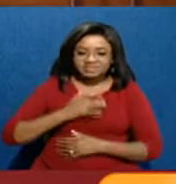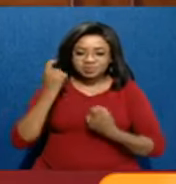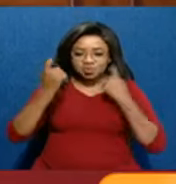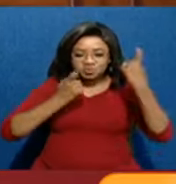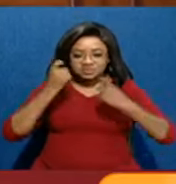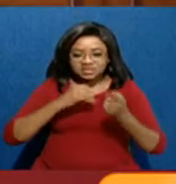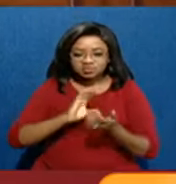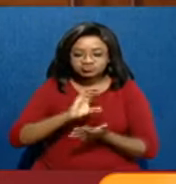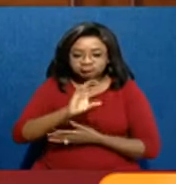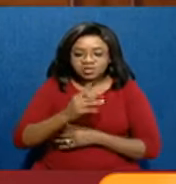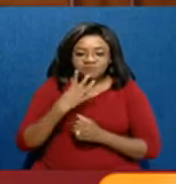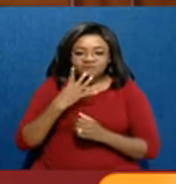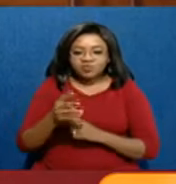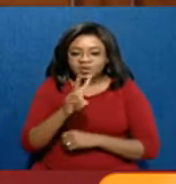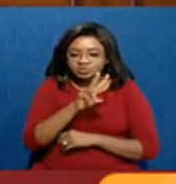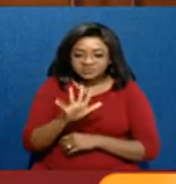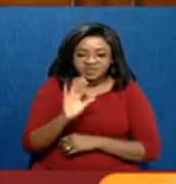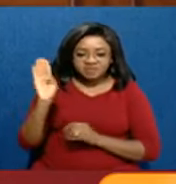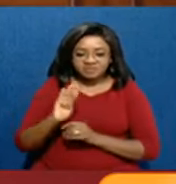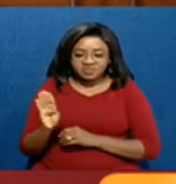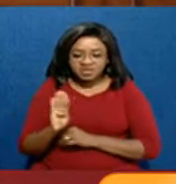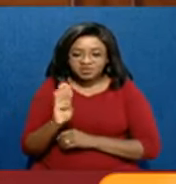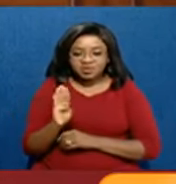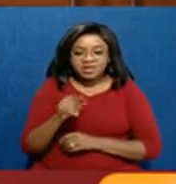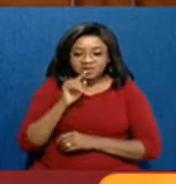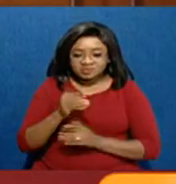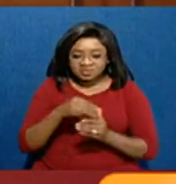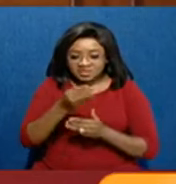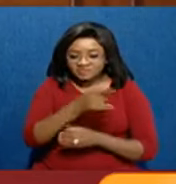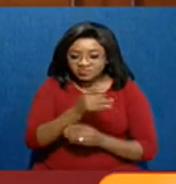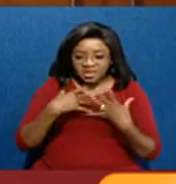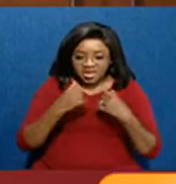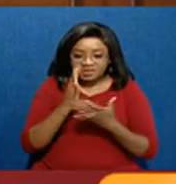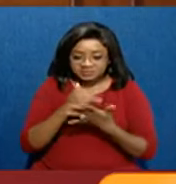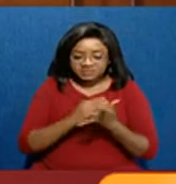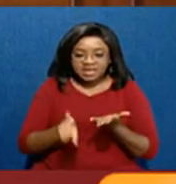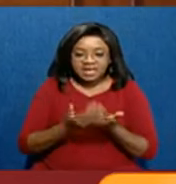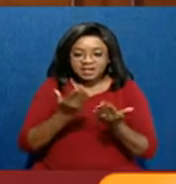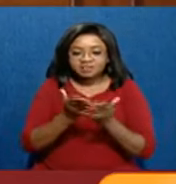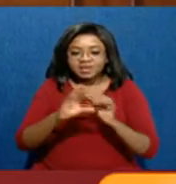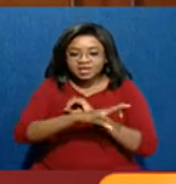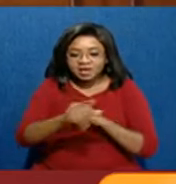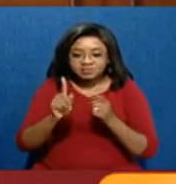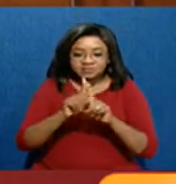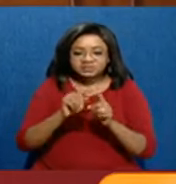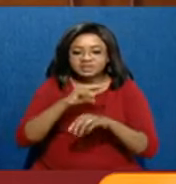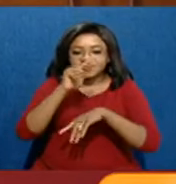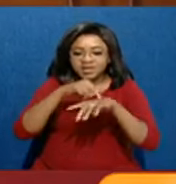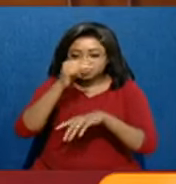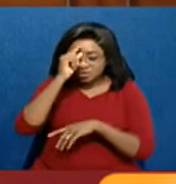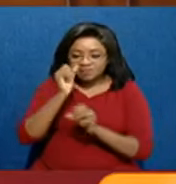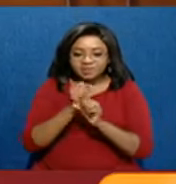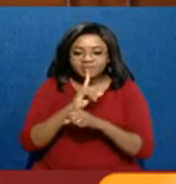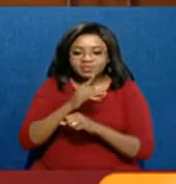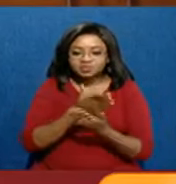allocating about 425 billion shillings to the health sector to enable the counties and the national government make sure